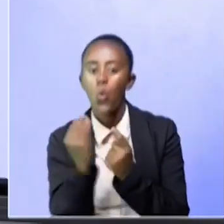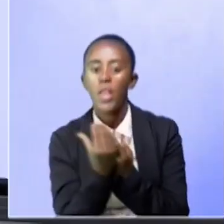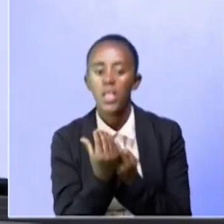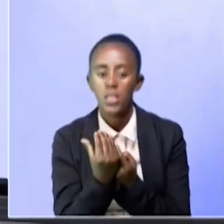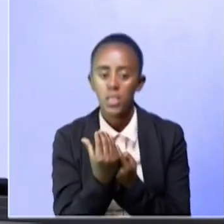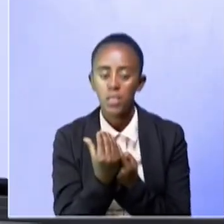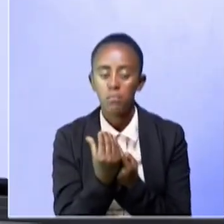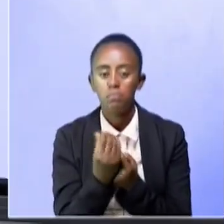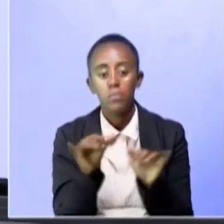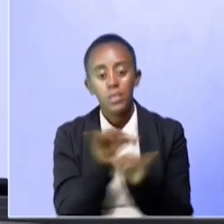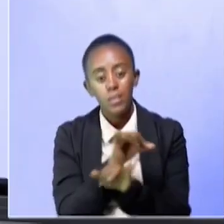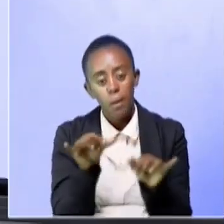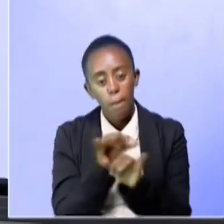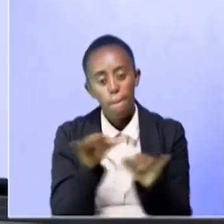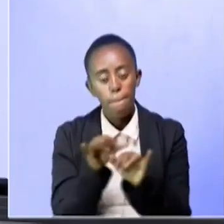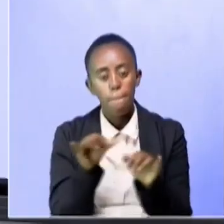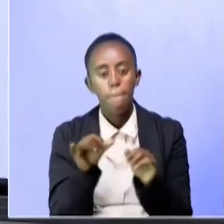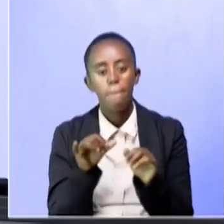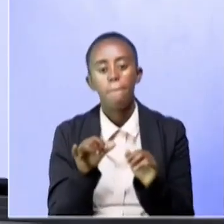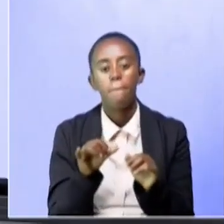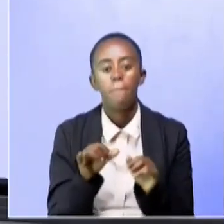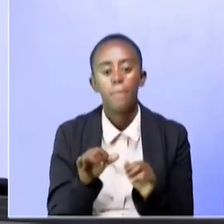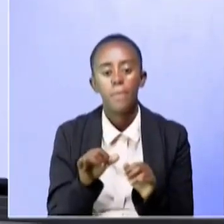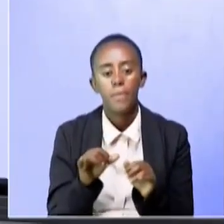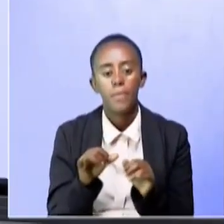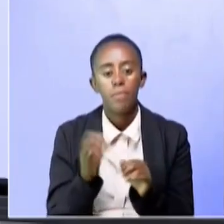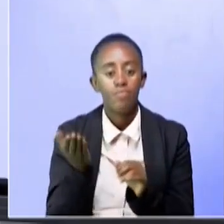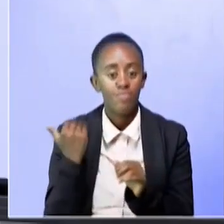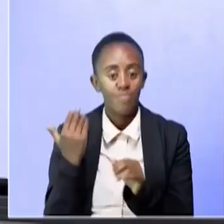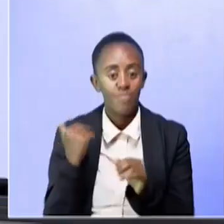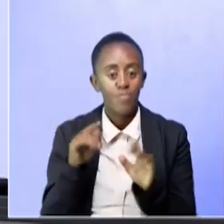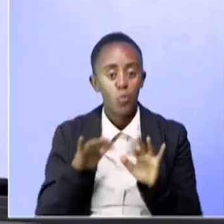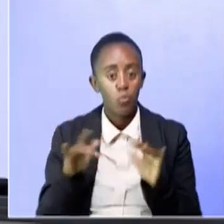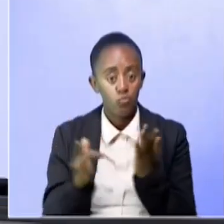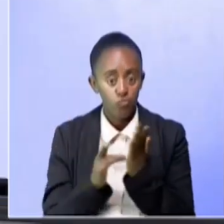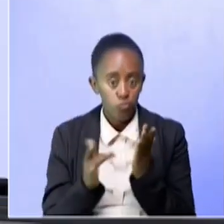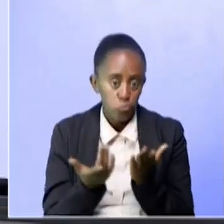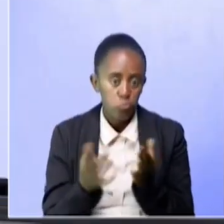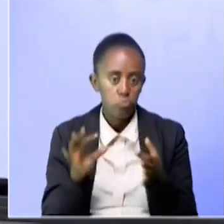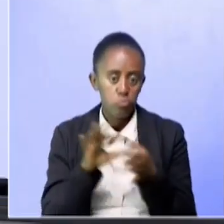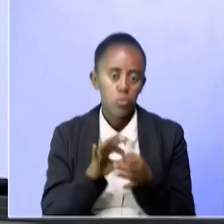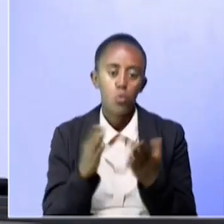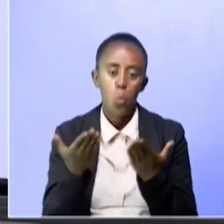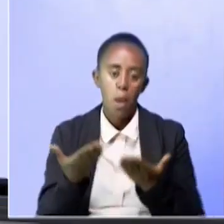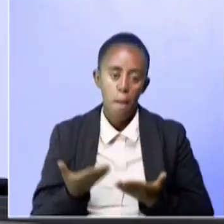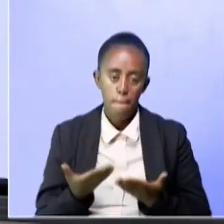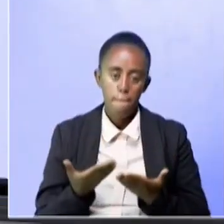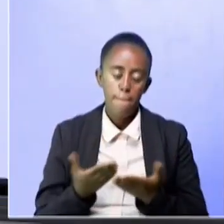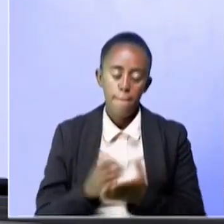doing with the same context that I have shown you earlier, you are welcome.